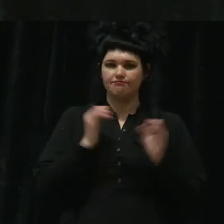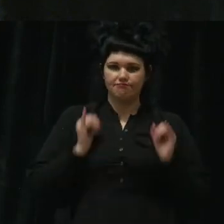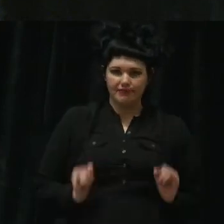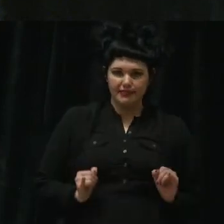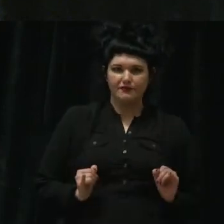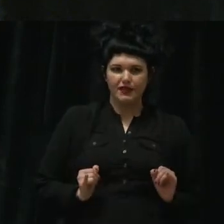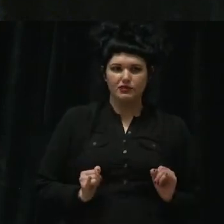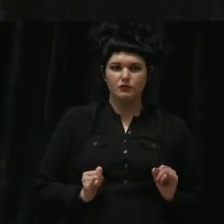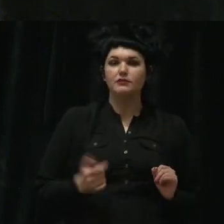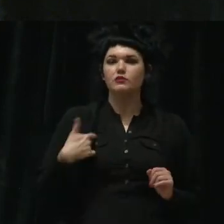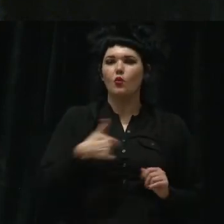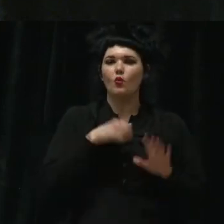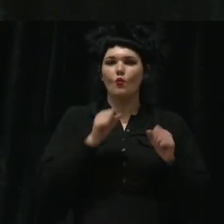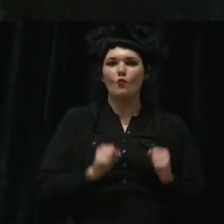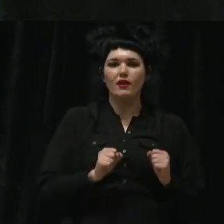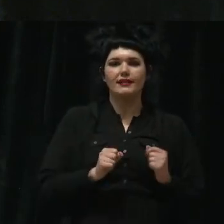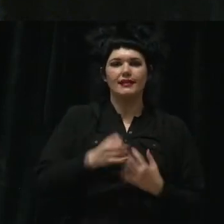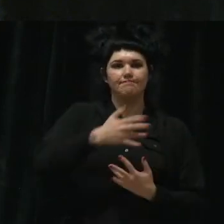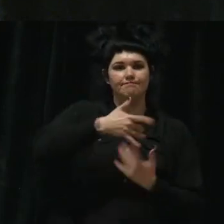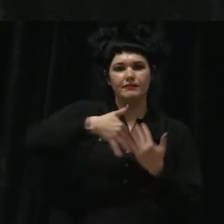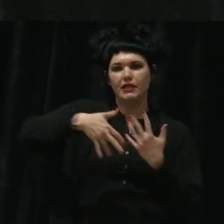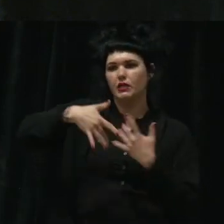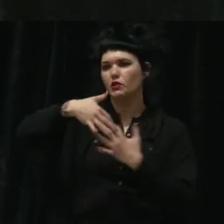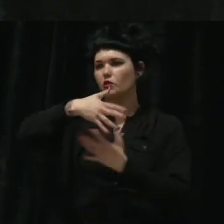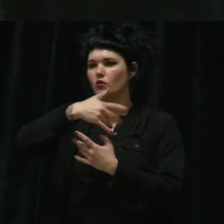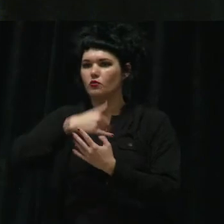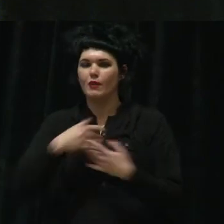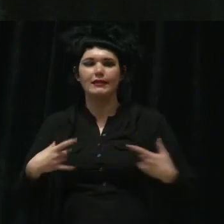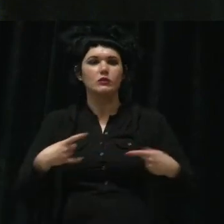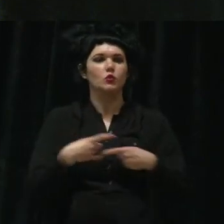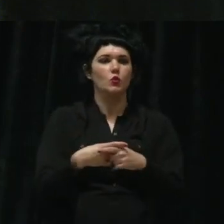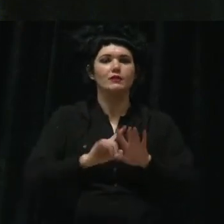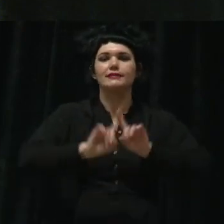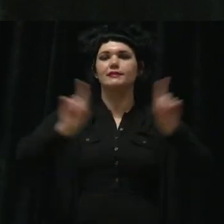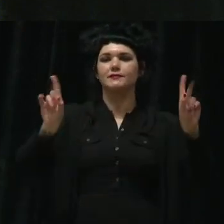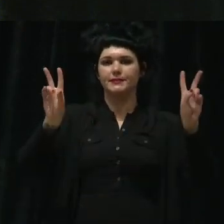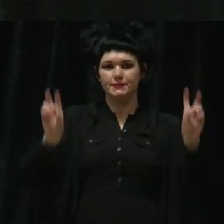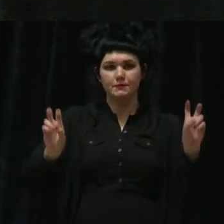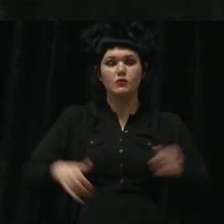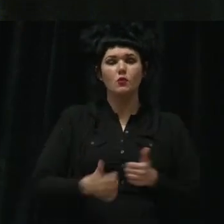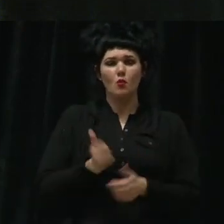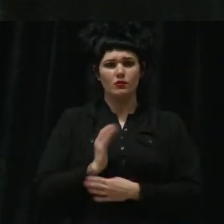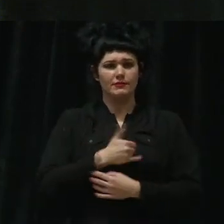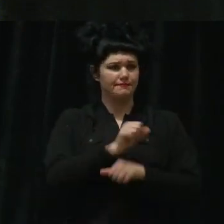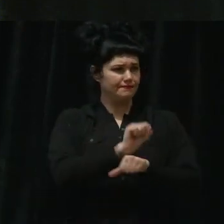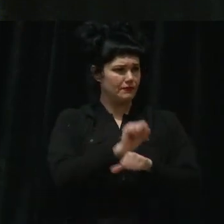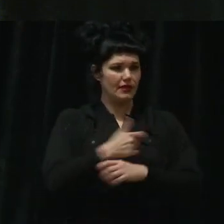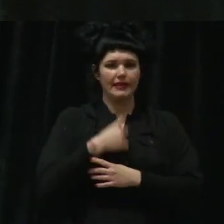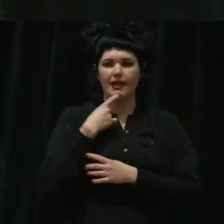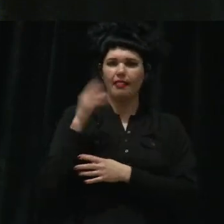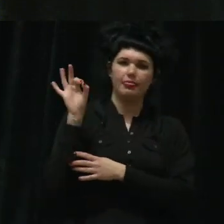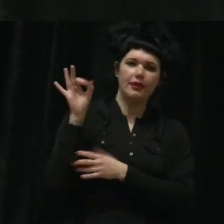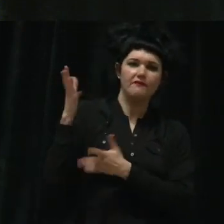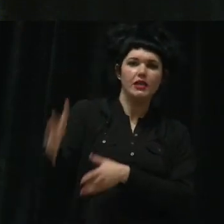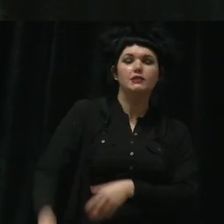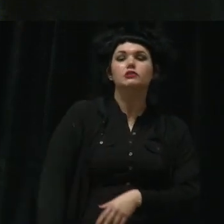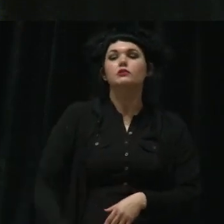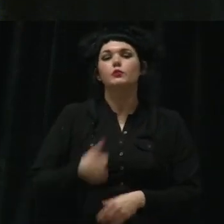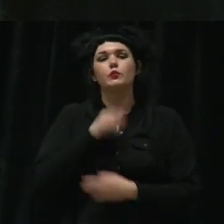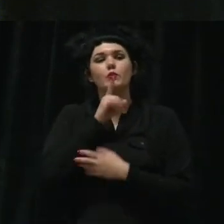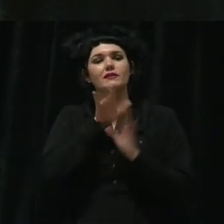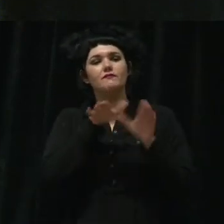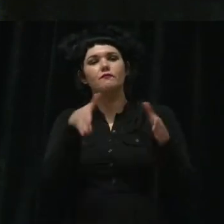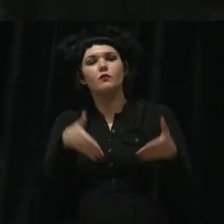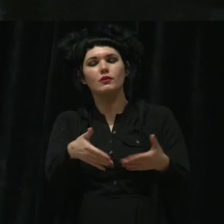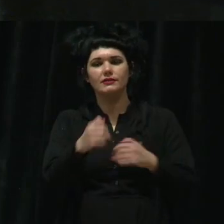to interact effectively across differences. So most of the initiatives that I had talked about are really focused